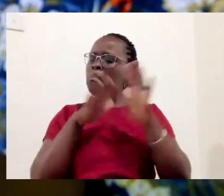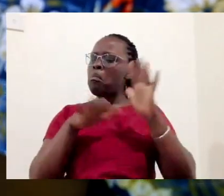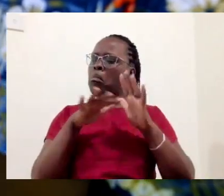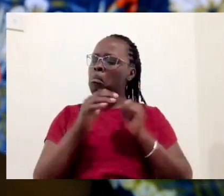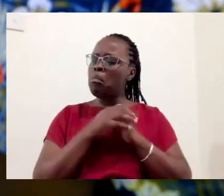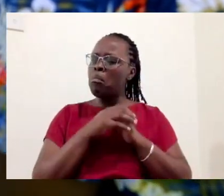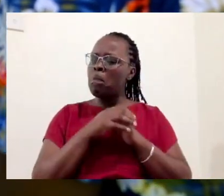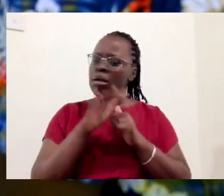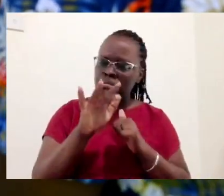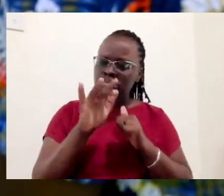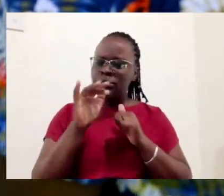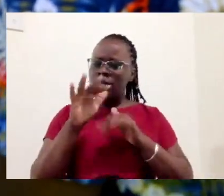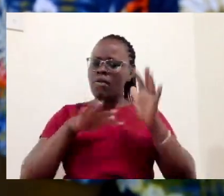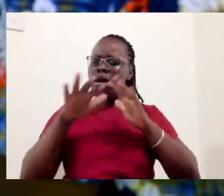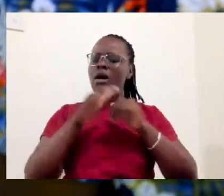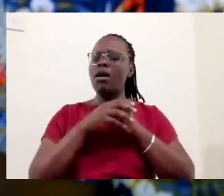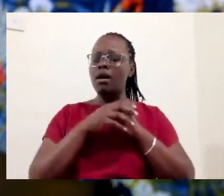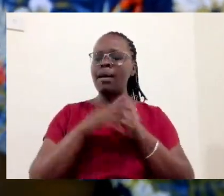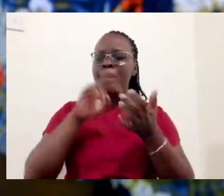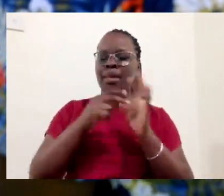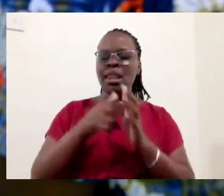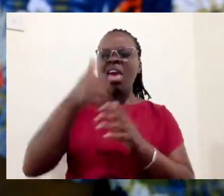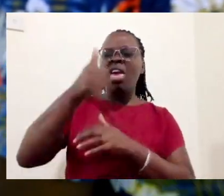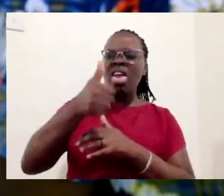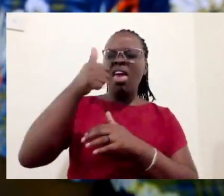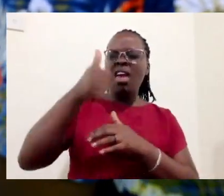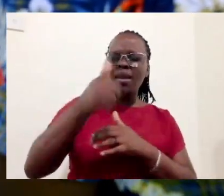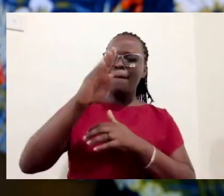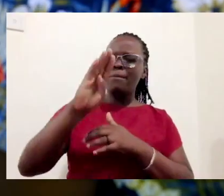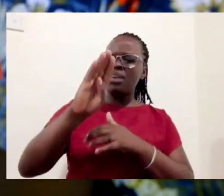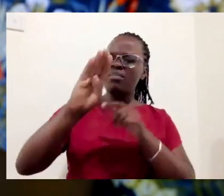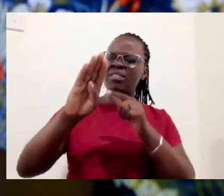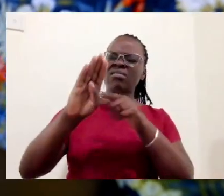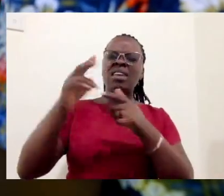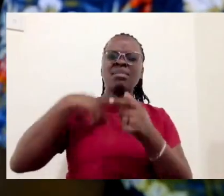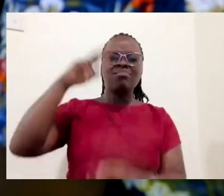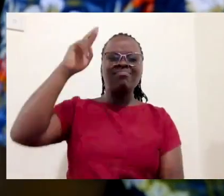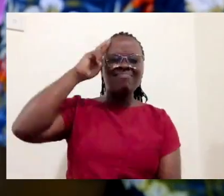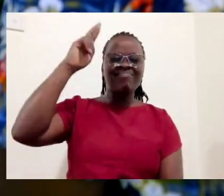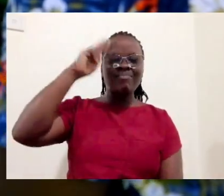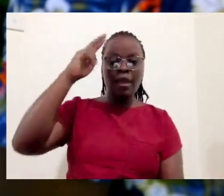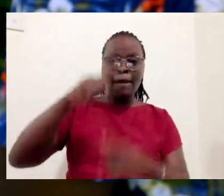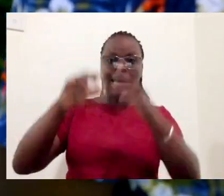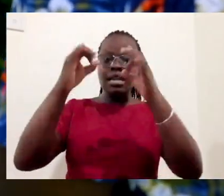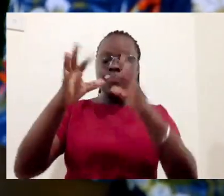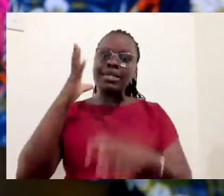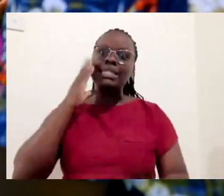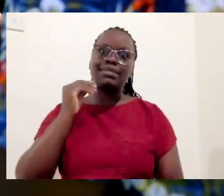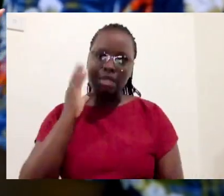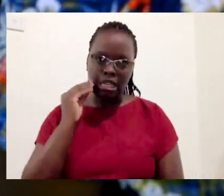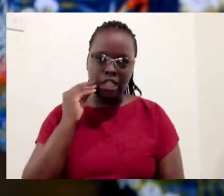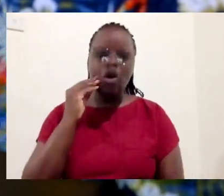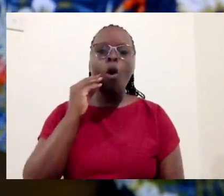through curiosity. When you teach them in class that A is A, B is B, it is like memorizing. But if they